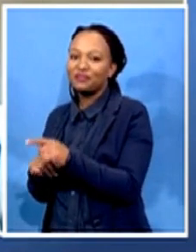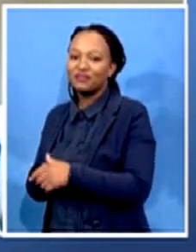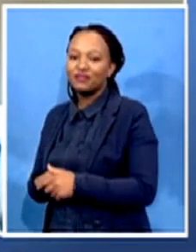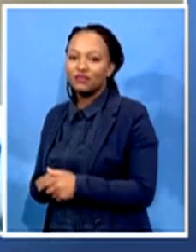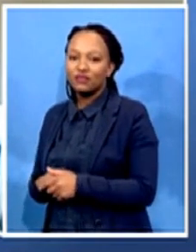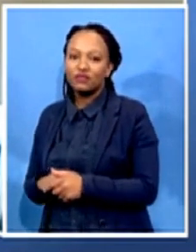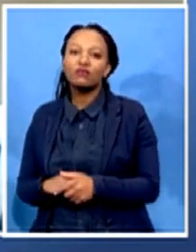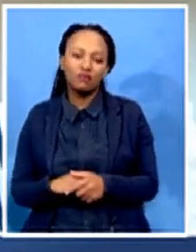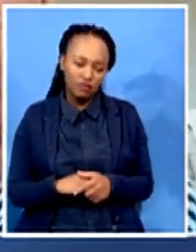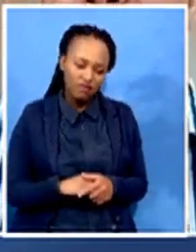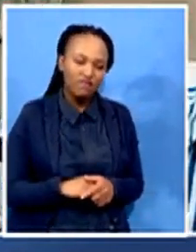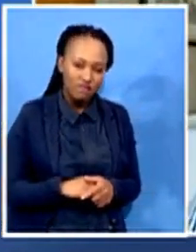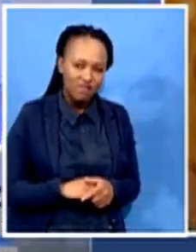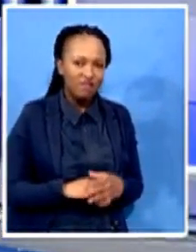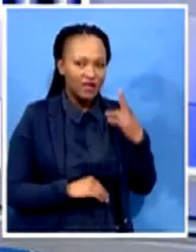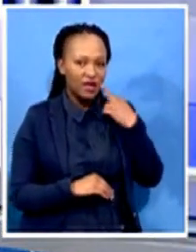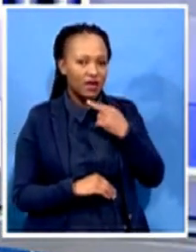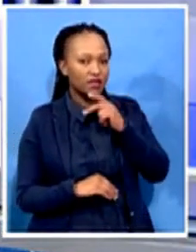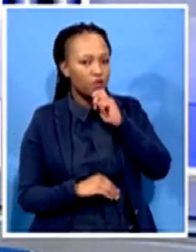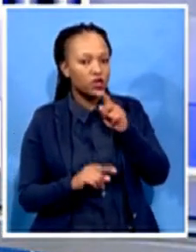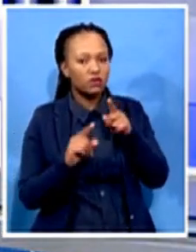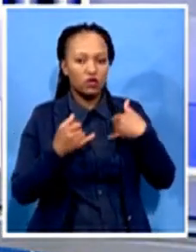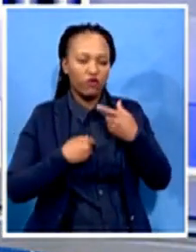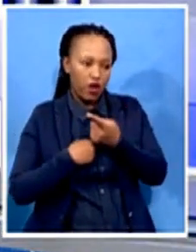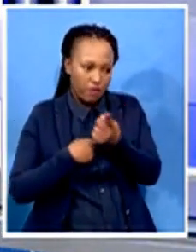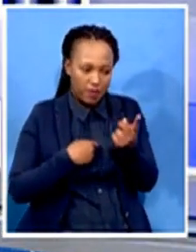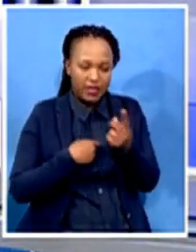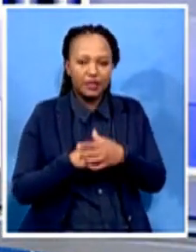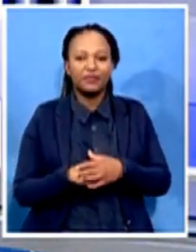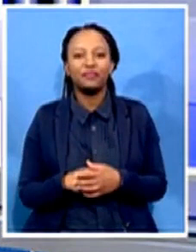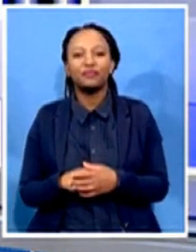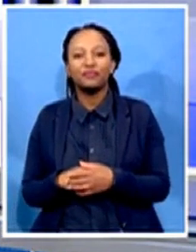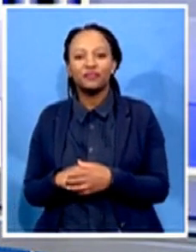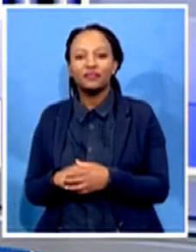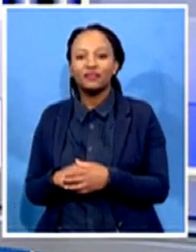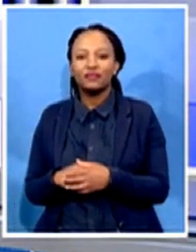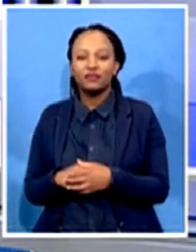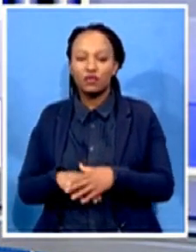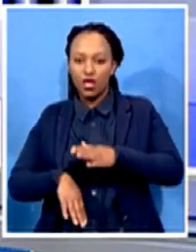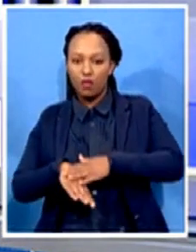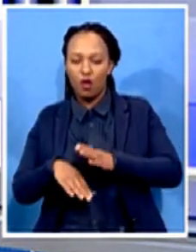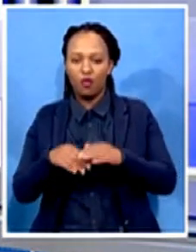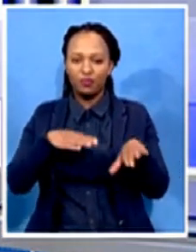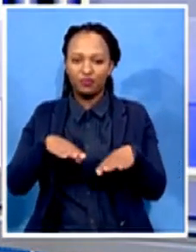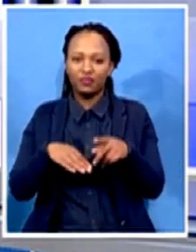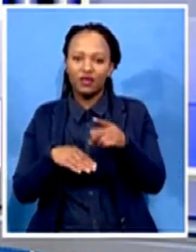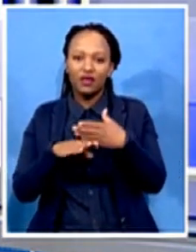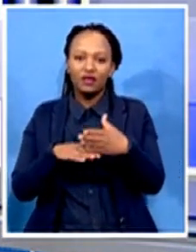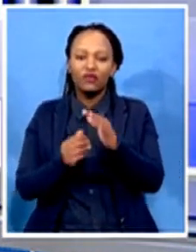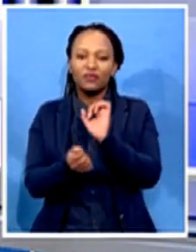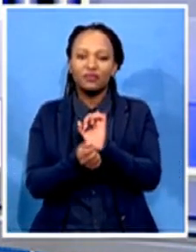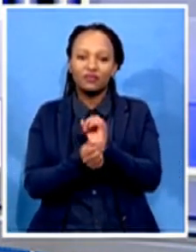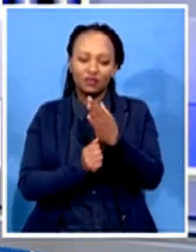to everybody. All right. Let's get more reaction now from the Inkatha Freedom Party. Mkhuleko Hlengwa joins us